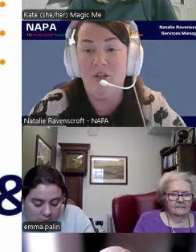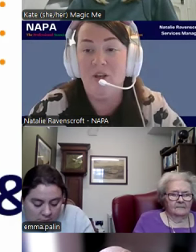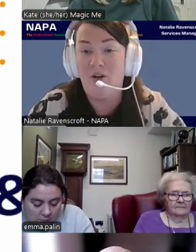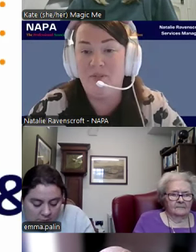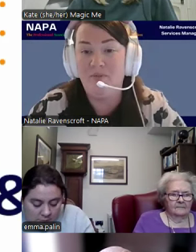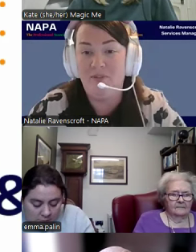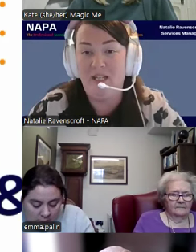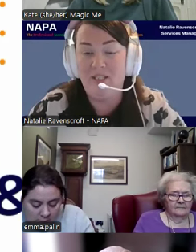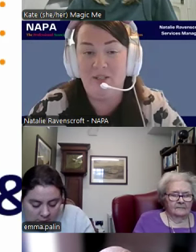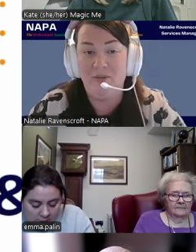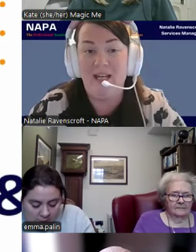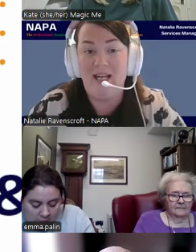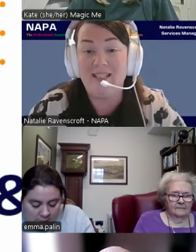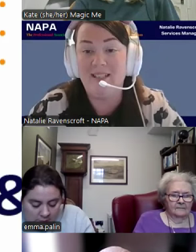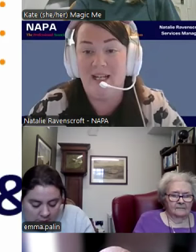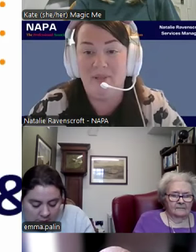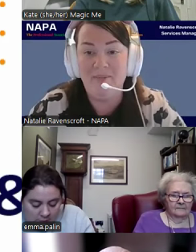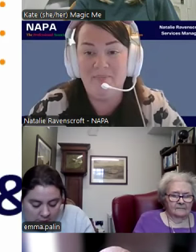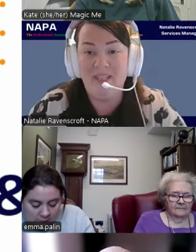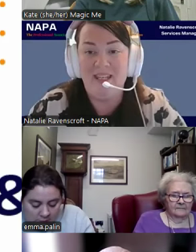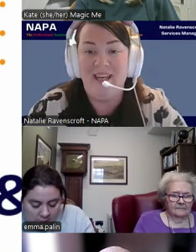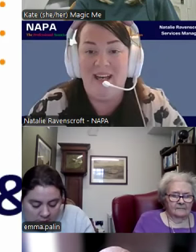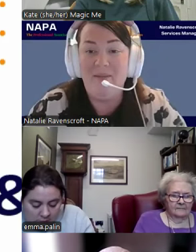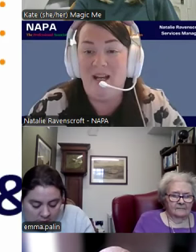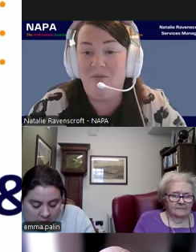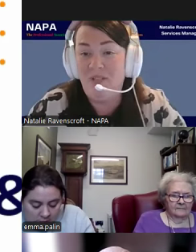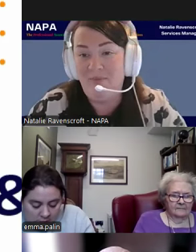Association, often referred to as NAPA.